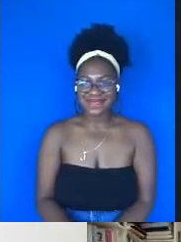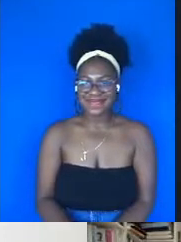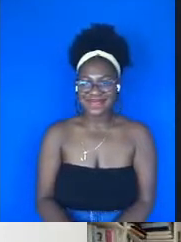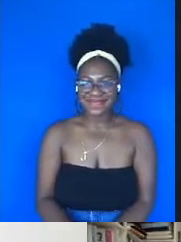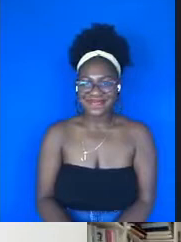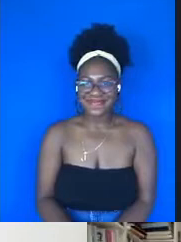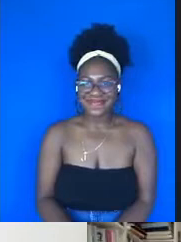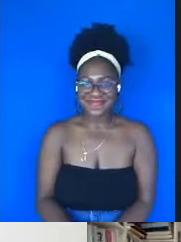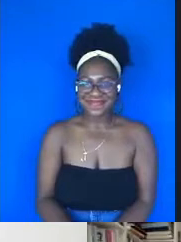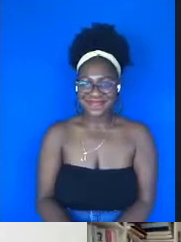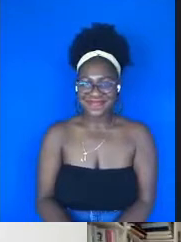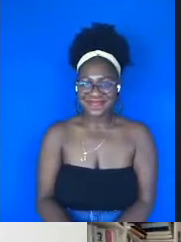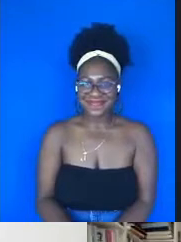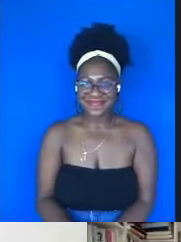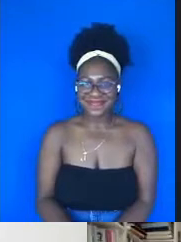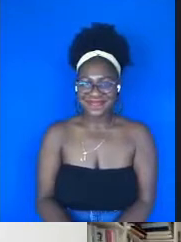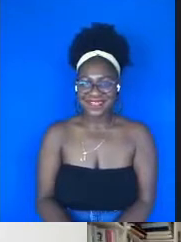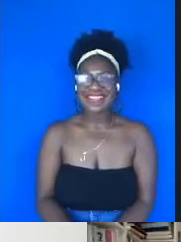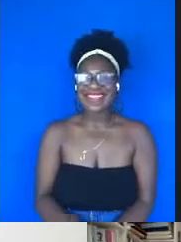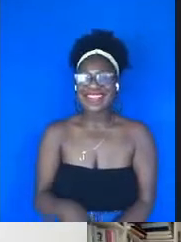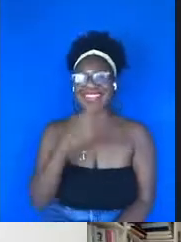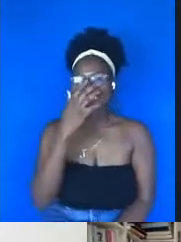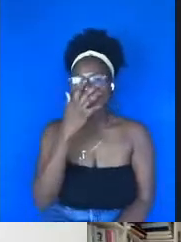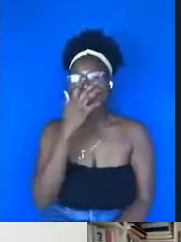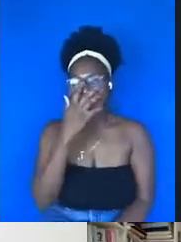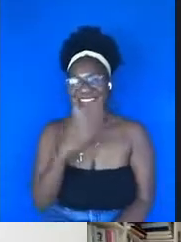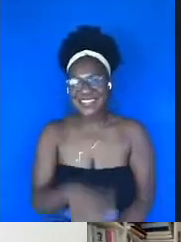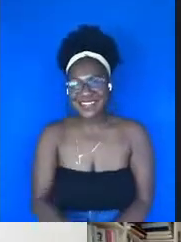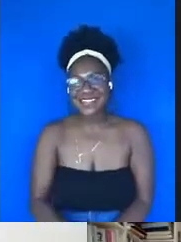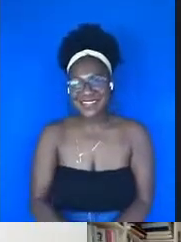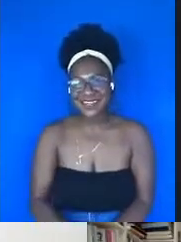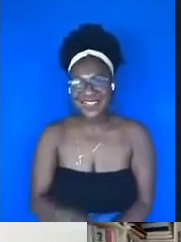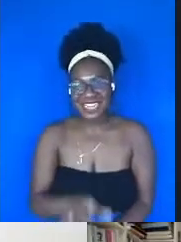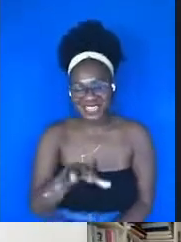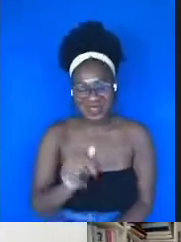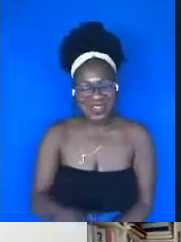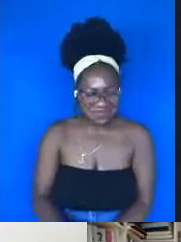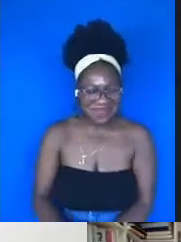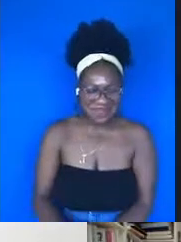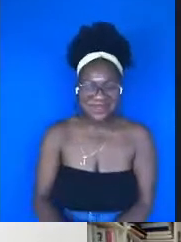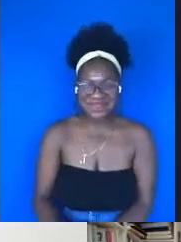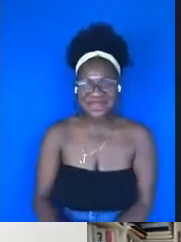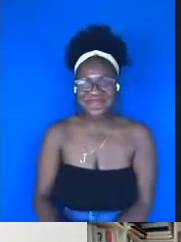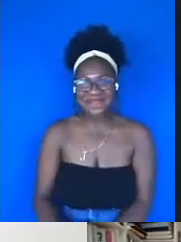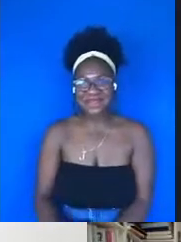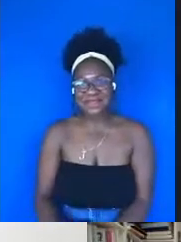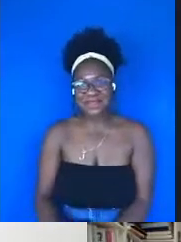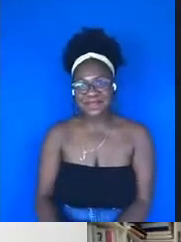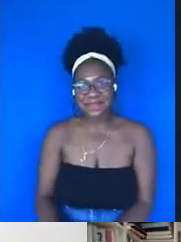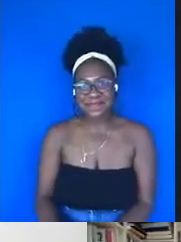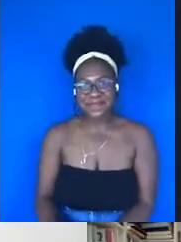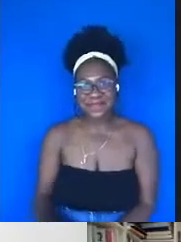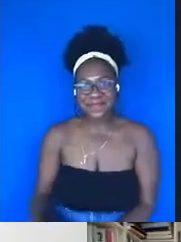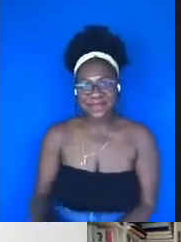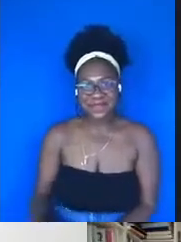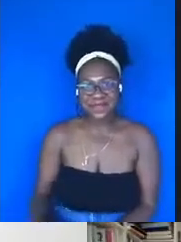gonna say to J-Rock that I do that same thing where I find soundtracks for all my characters. And that's how I write them. Like I put that on while